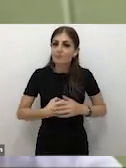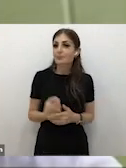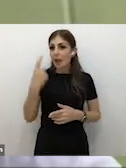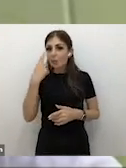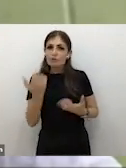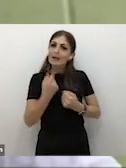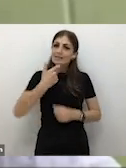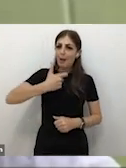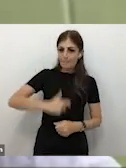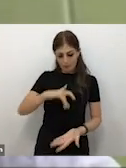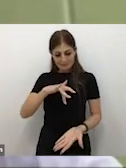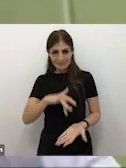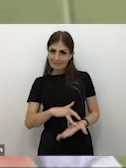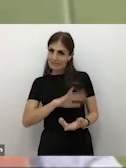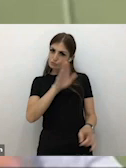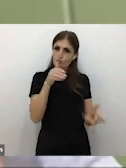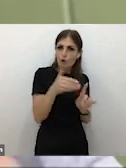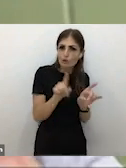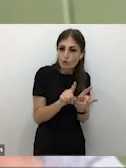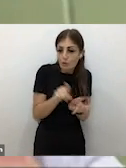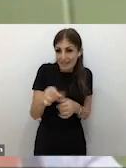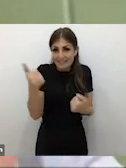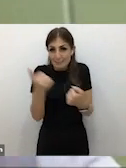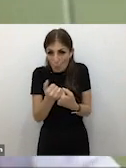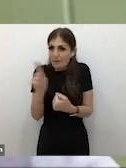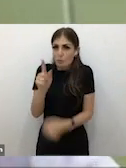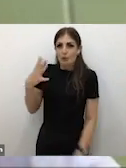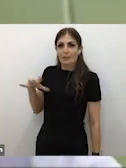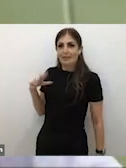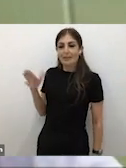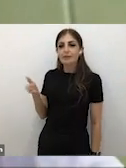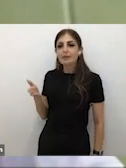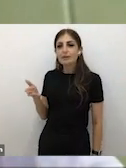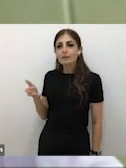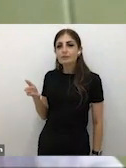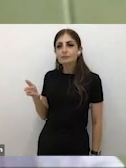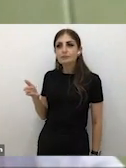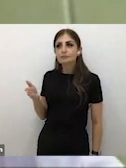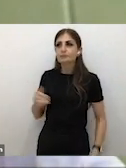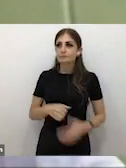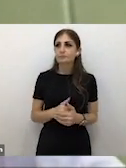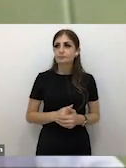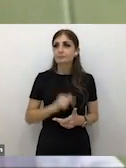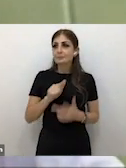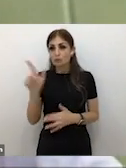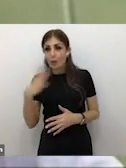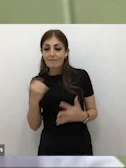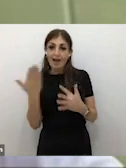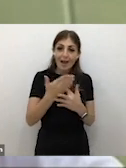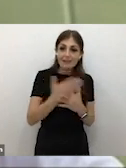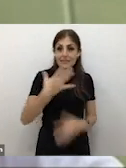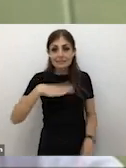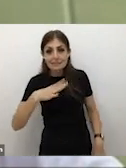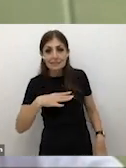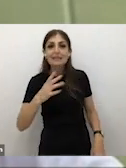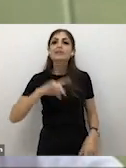really person-centered approach so that the support available is the support that you actually need. So if you have access needs, we will work with